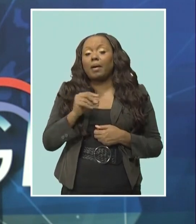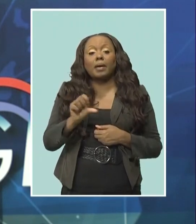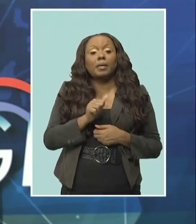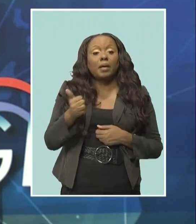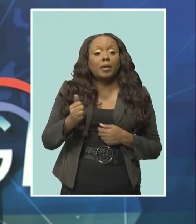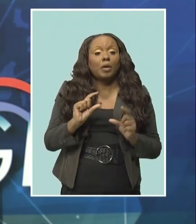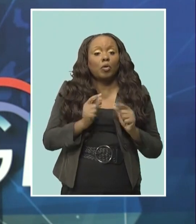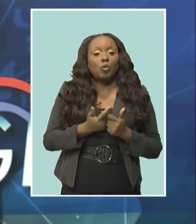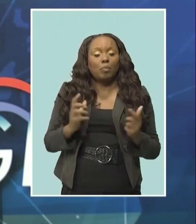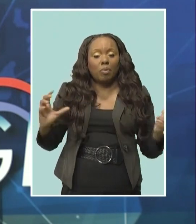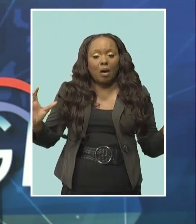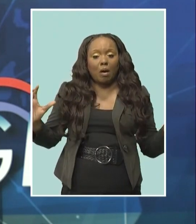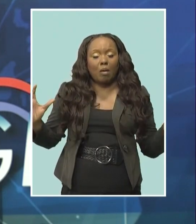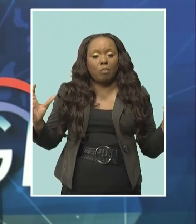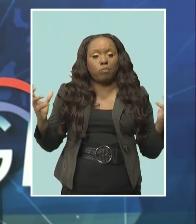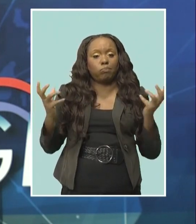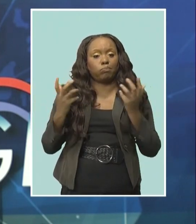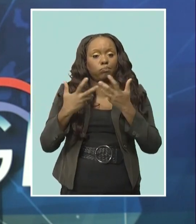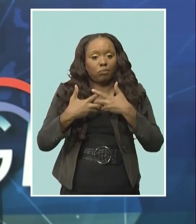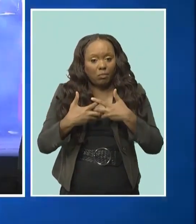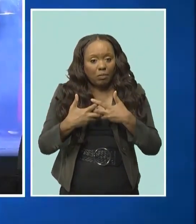since 2018.